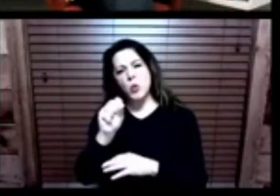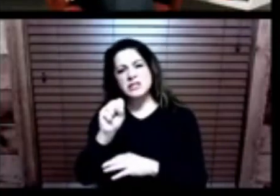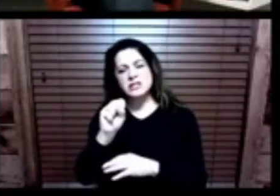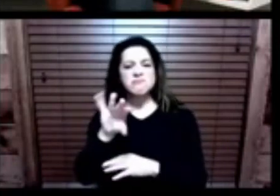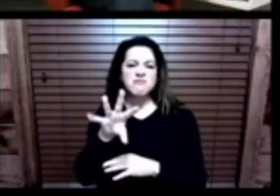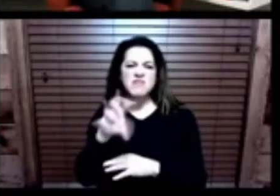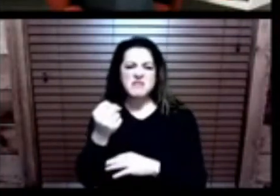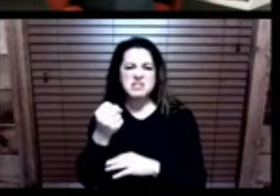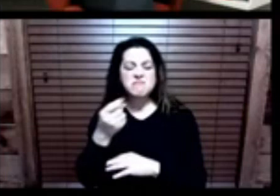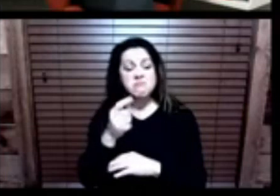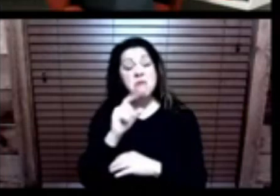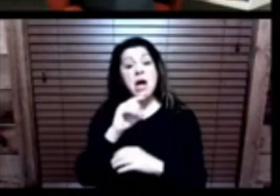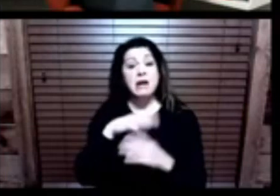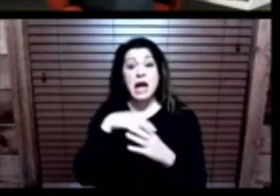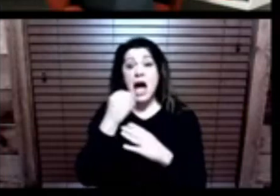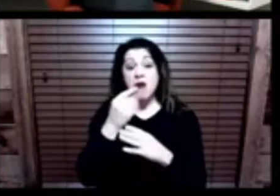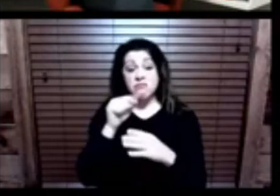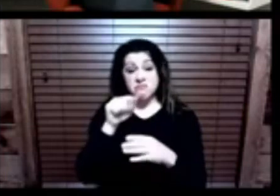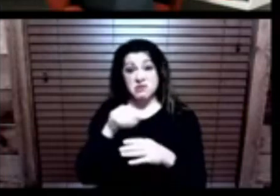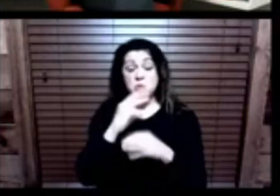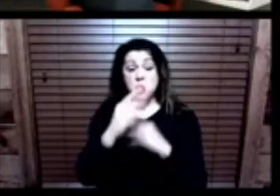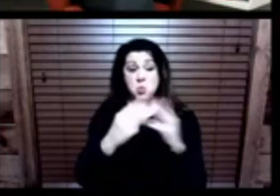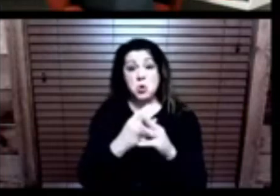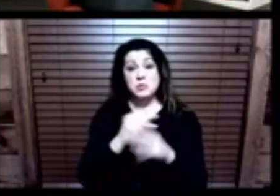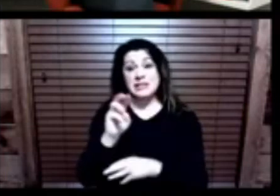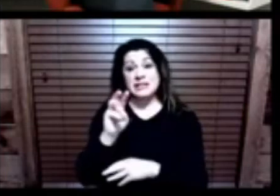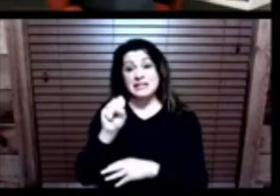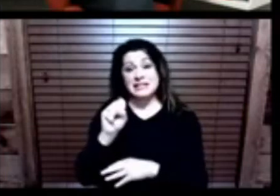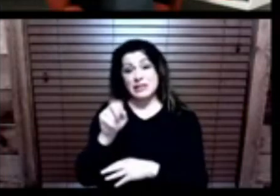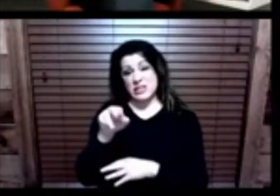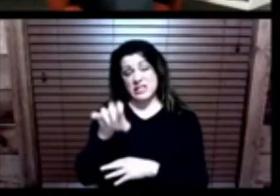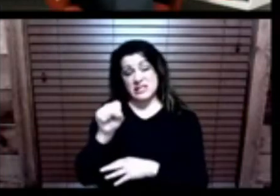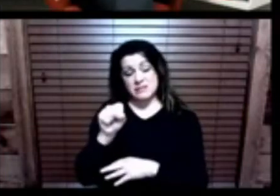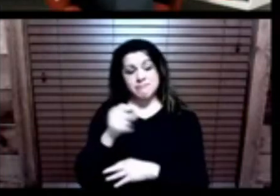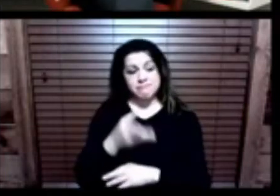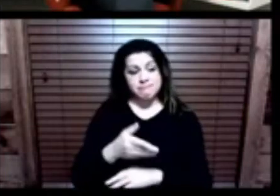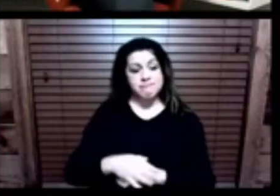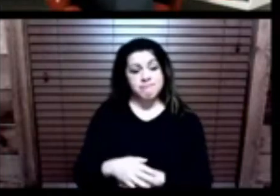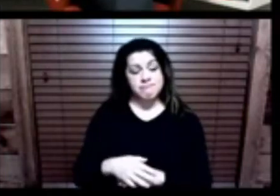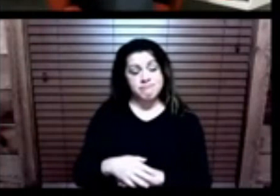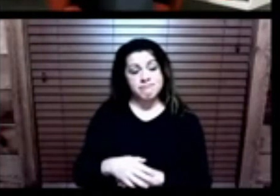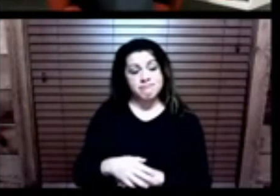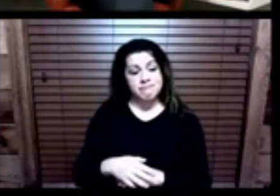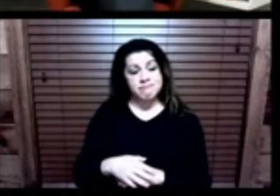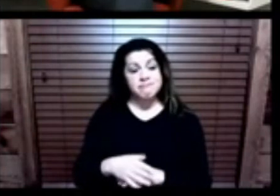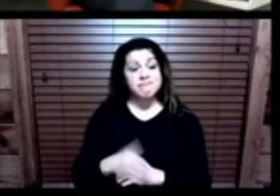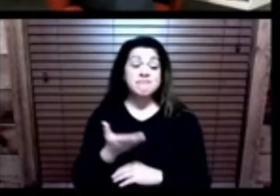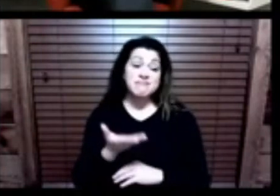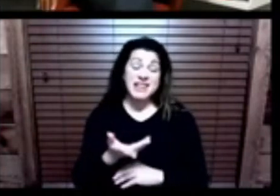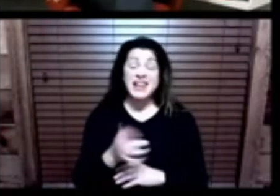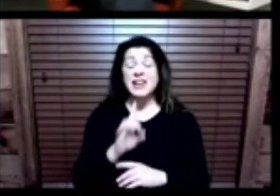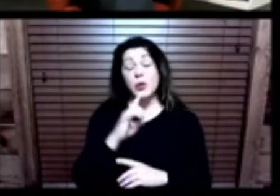was. Out of this world series 22. Love it. Next one. Yeah,